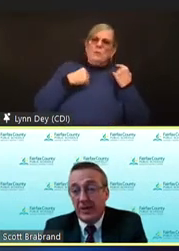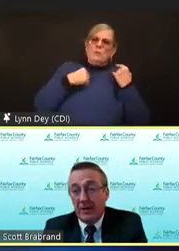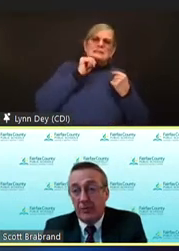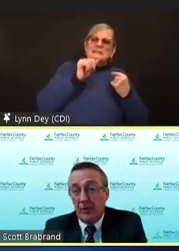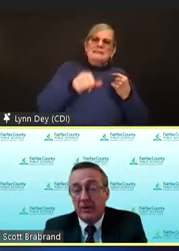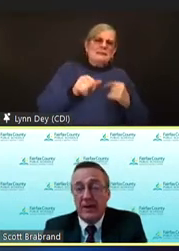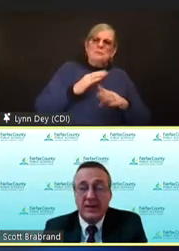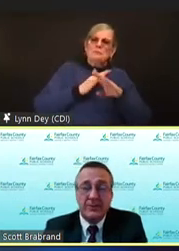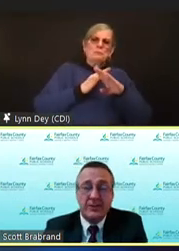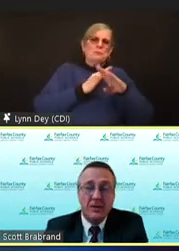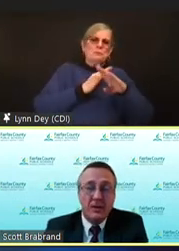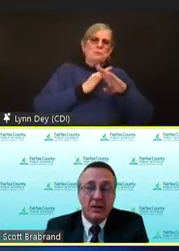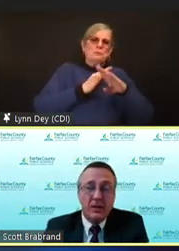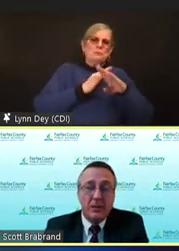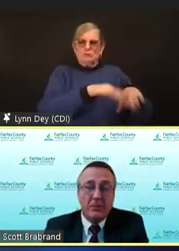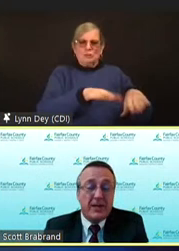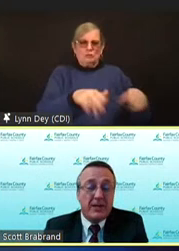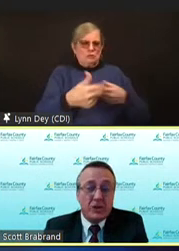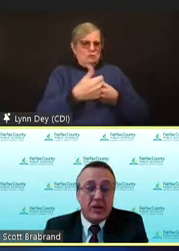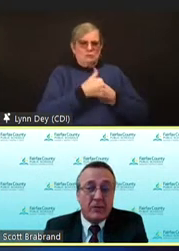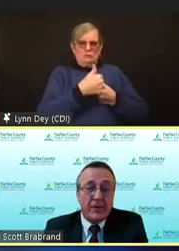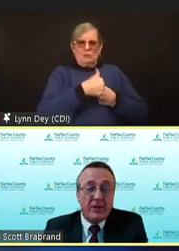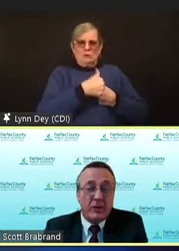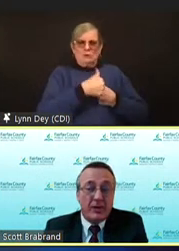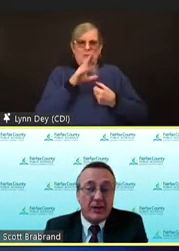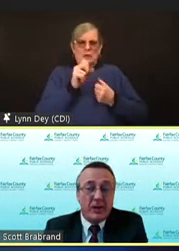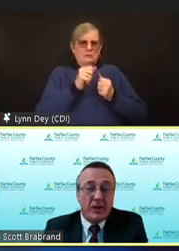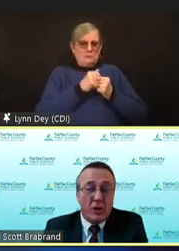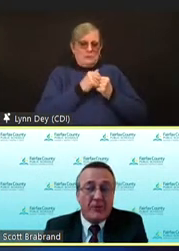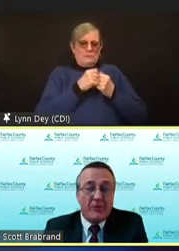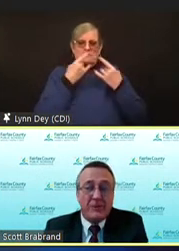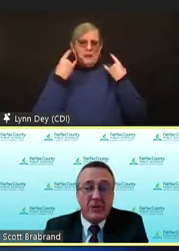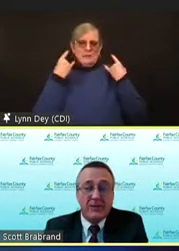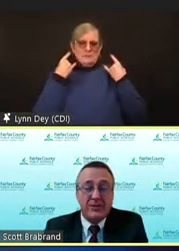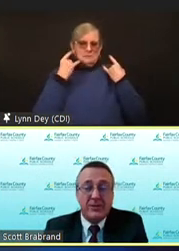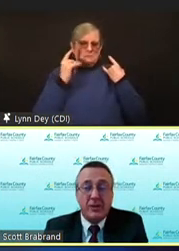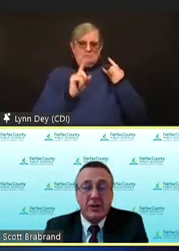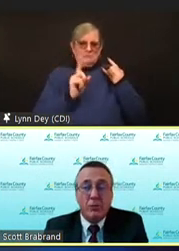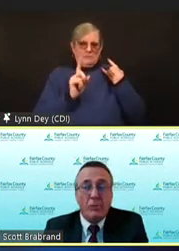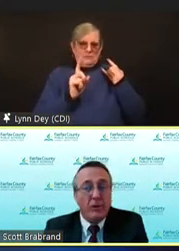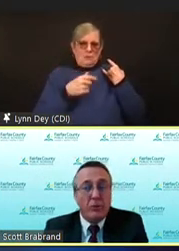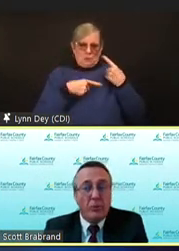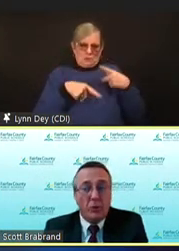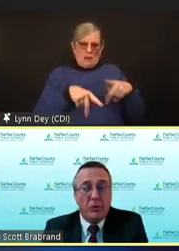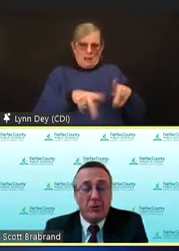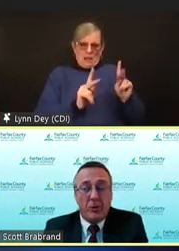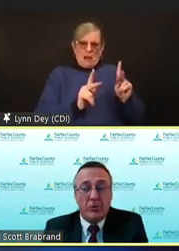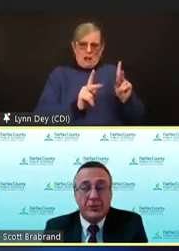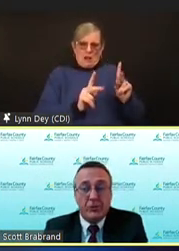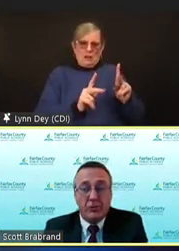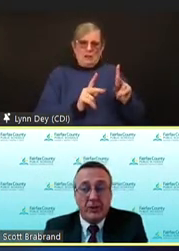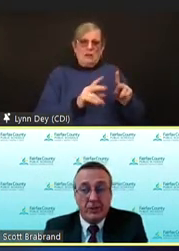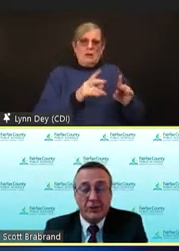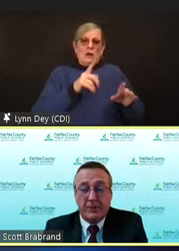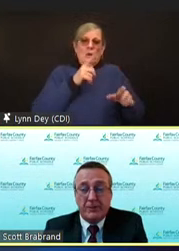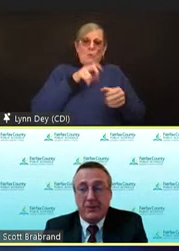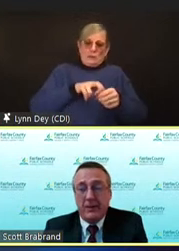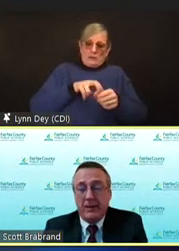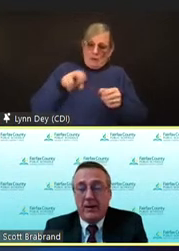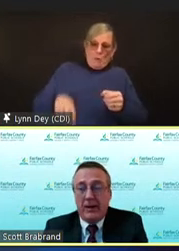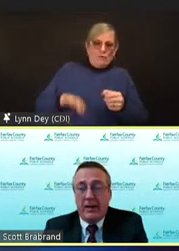who is not wearing a mask. But that child, when they are getting off the bus, will work with local school